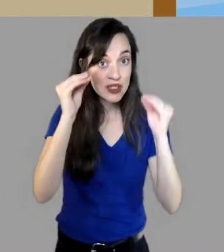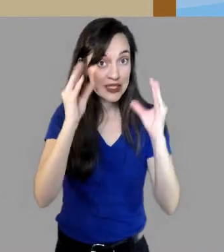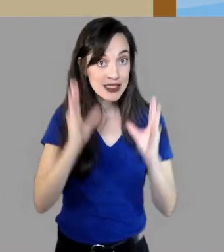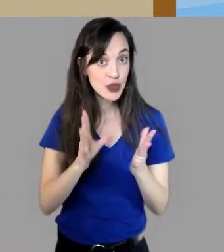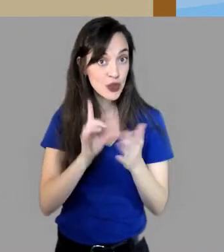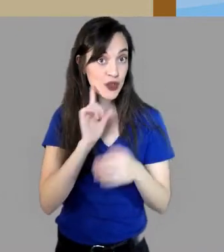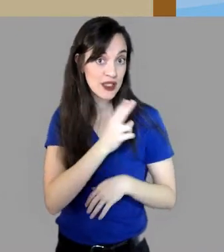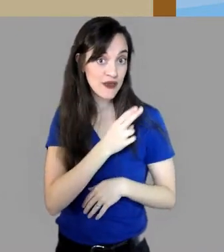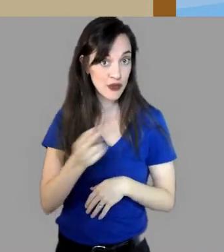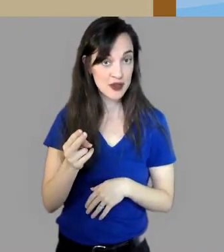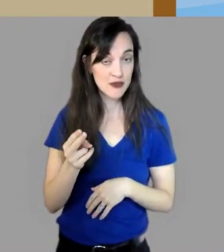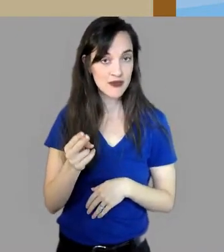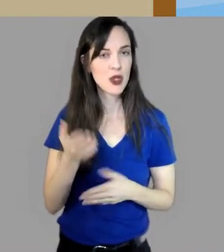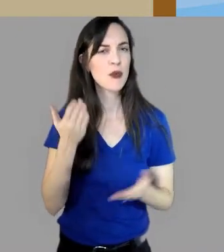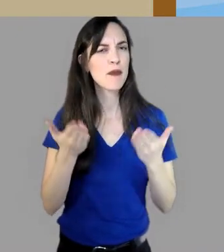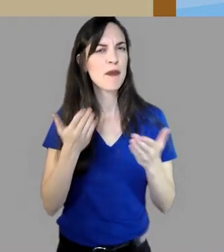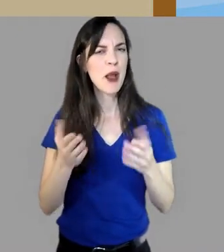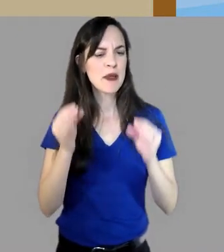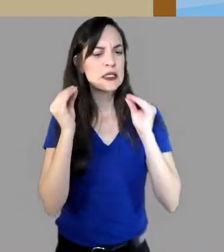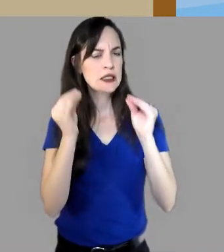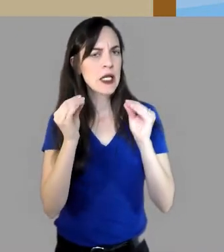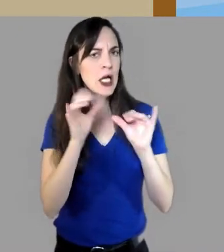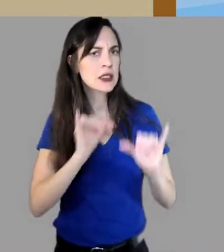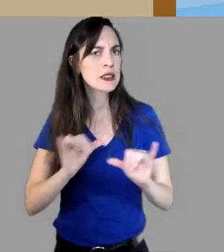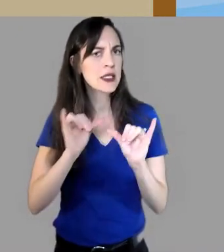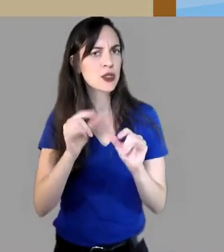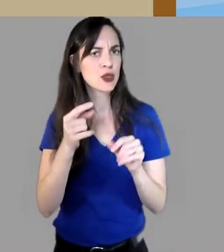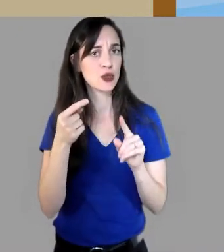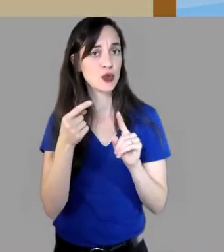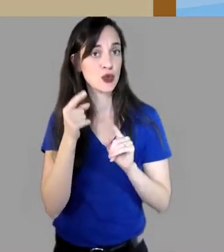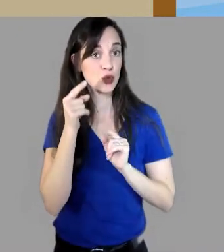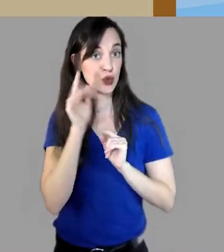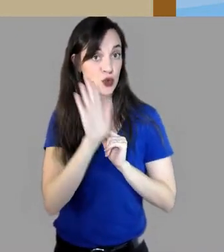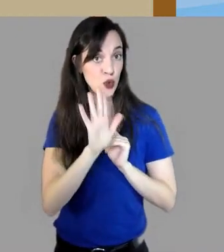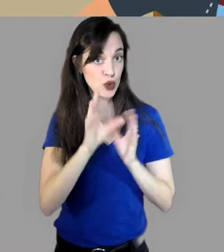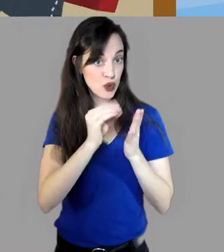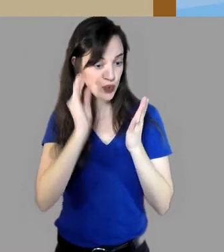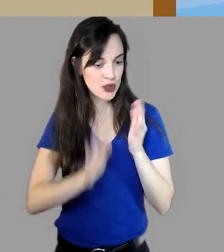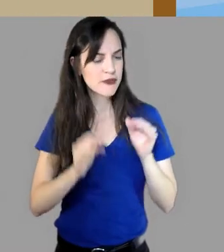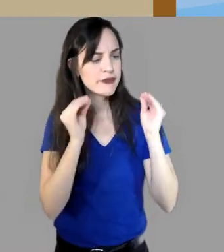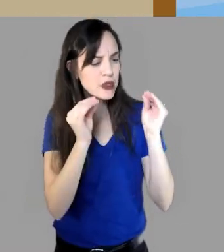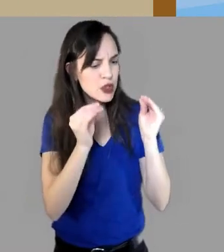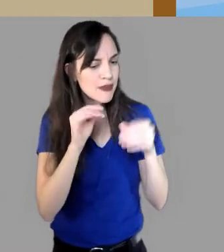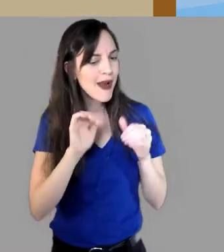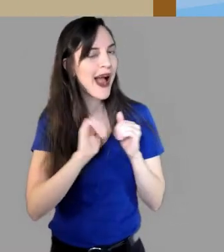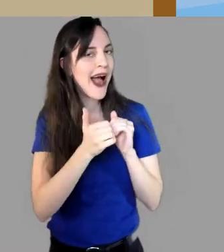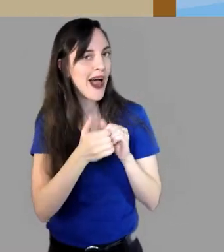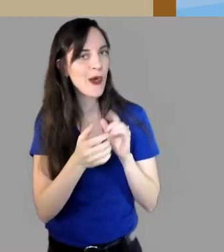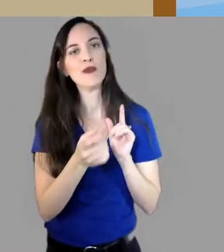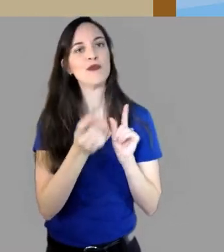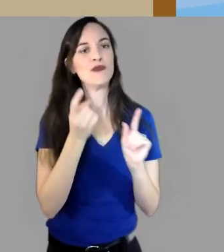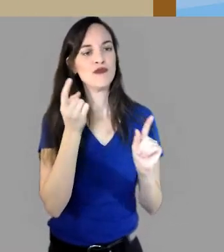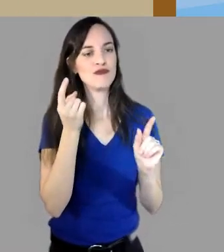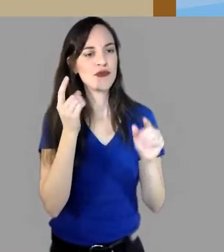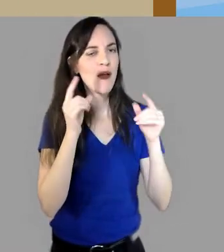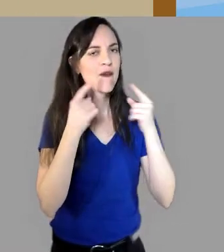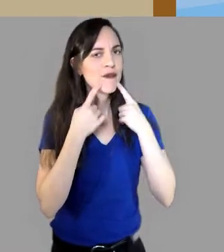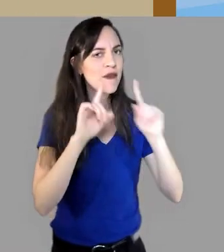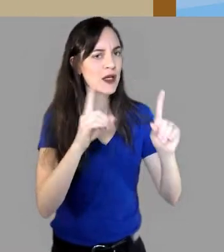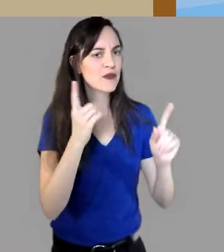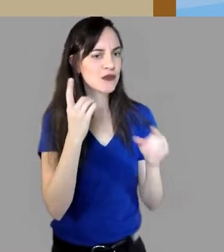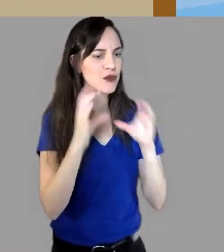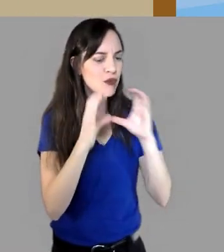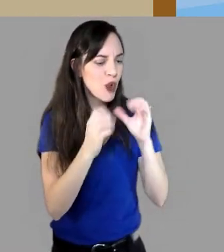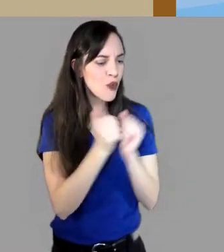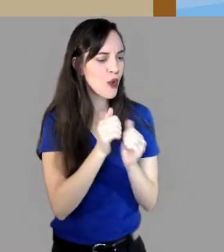If you are a teacher at the Deaf and Hard of Hearing If may have taught one of these standards to your students Teaching them how to effectively